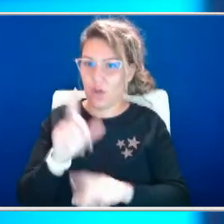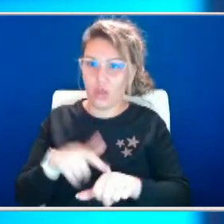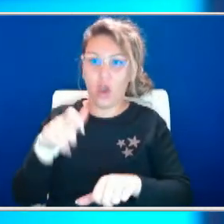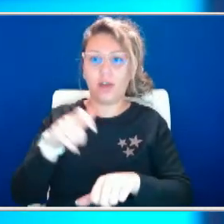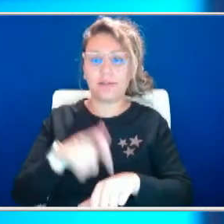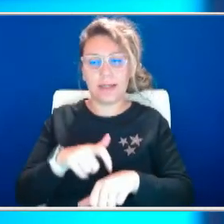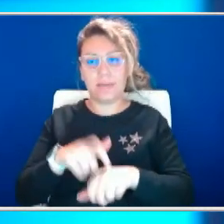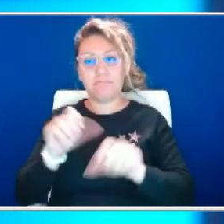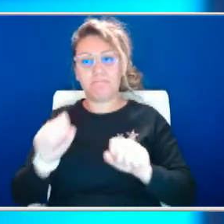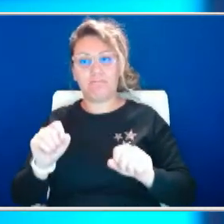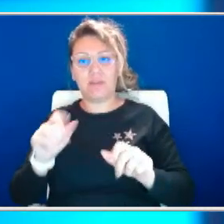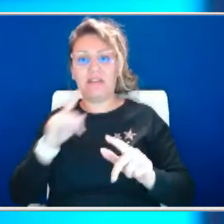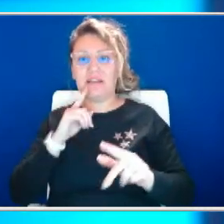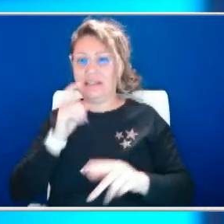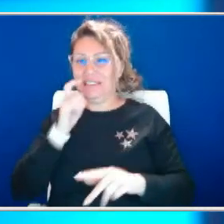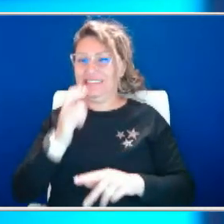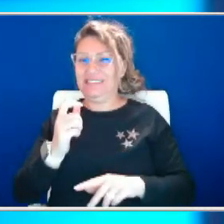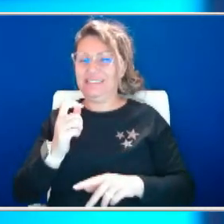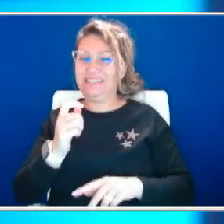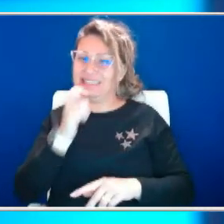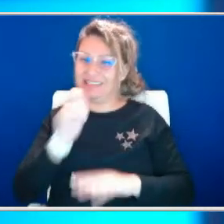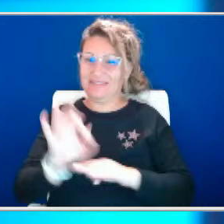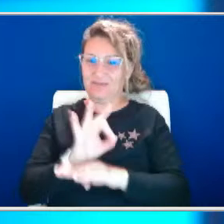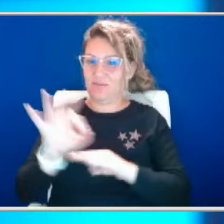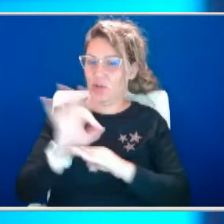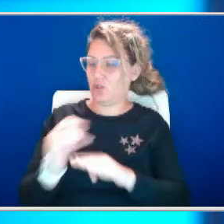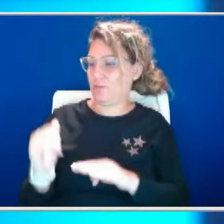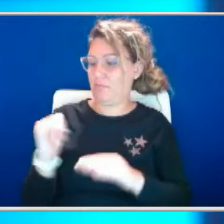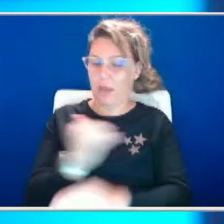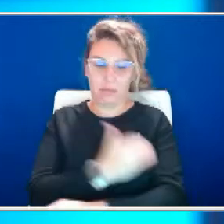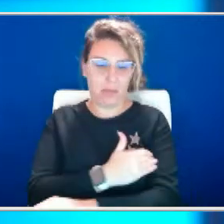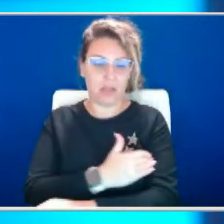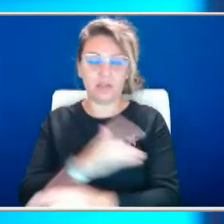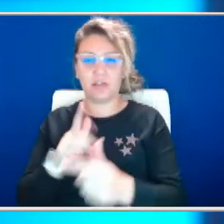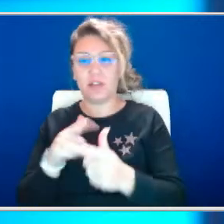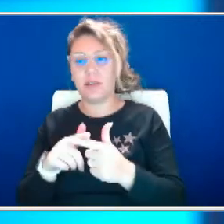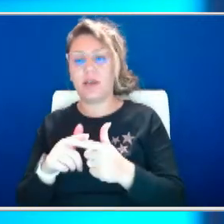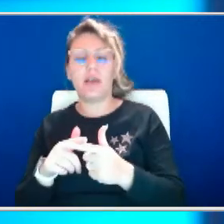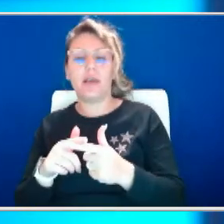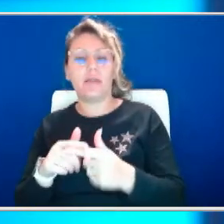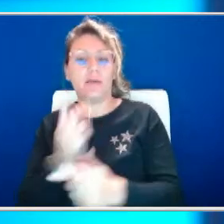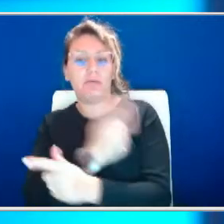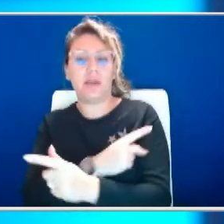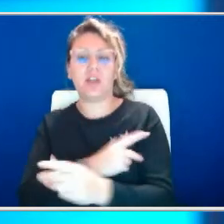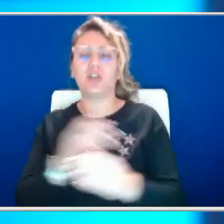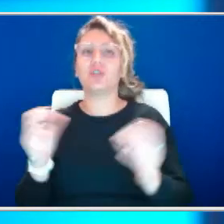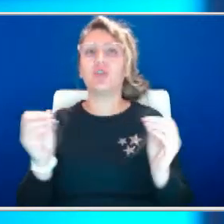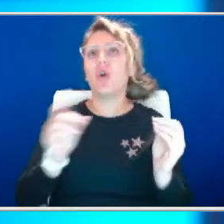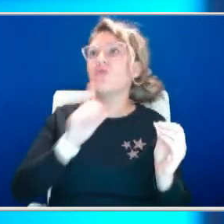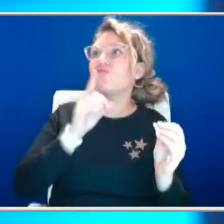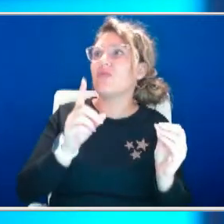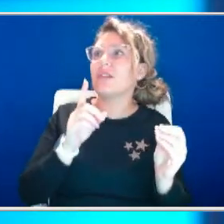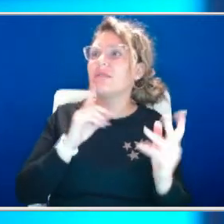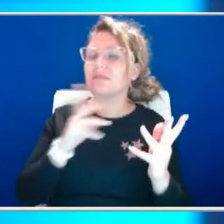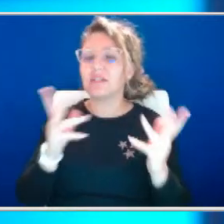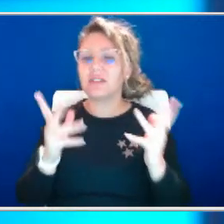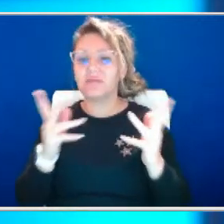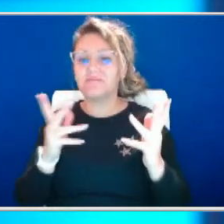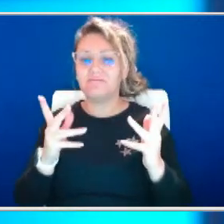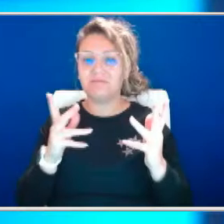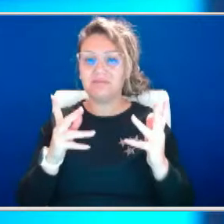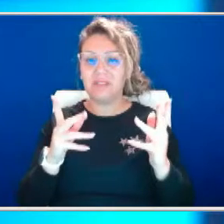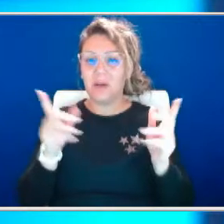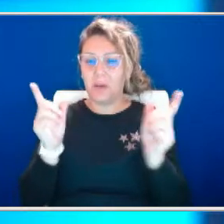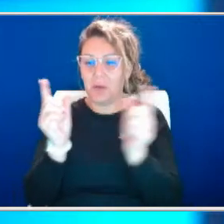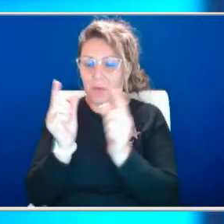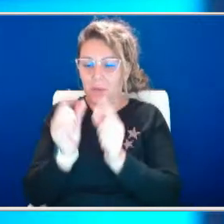dysfunction in those back muscles. So if the patient has, you know, no really high grade, narrowing or pinching of the